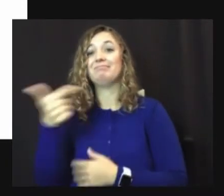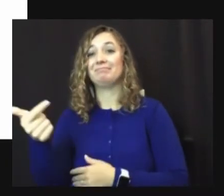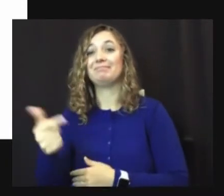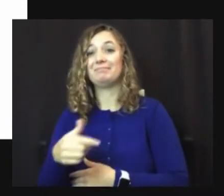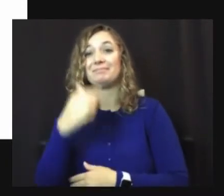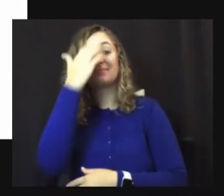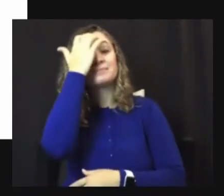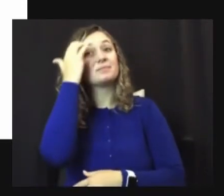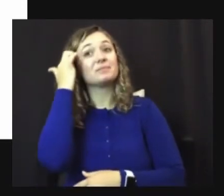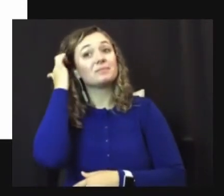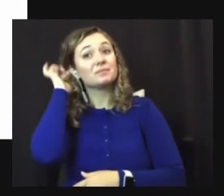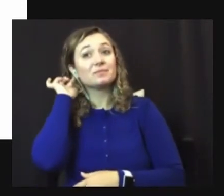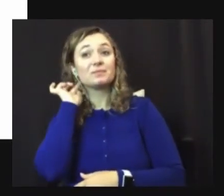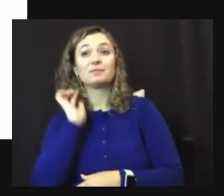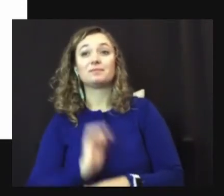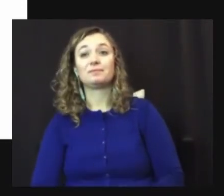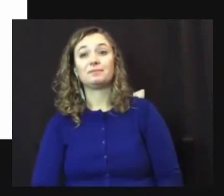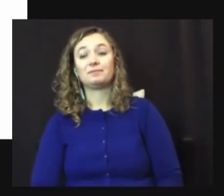take over there.